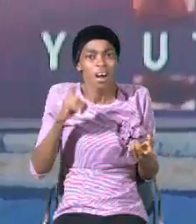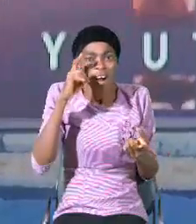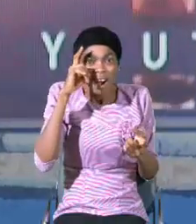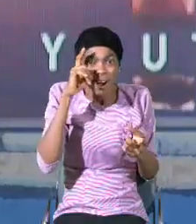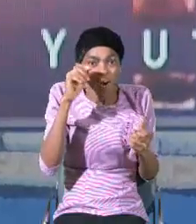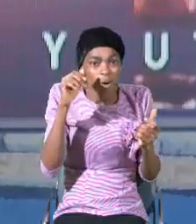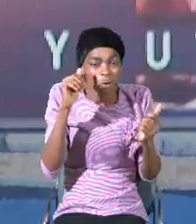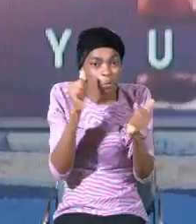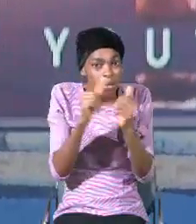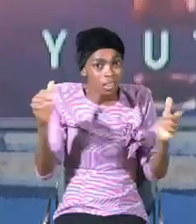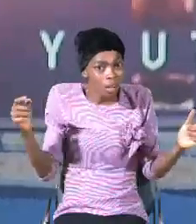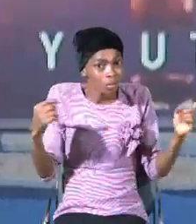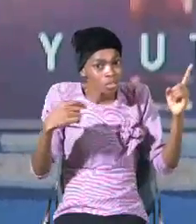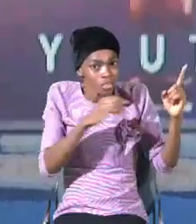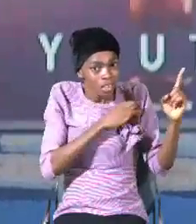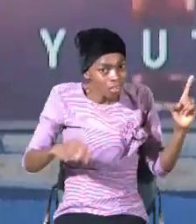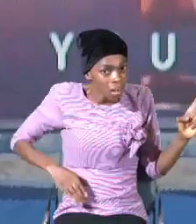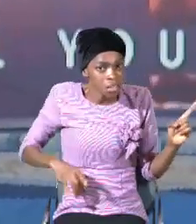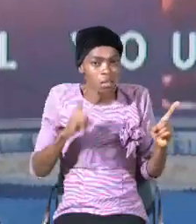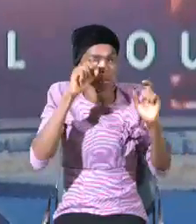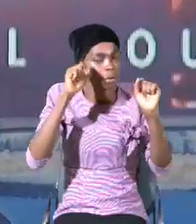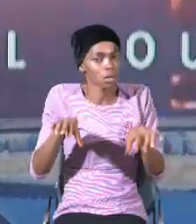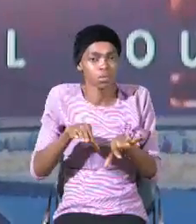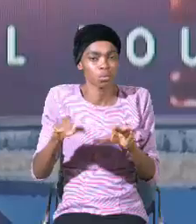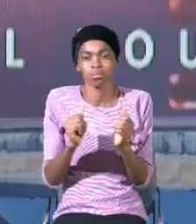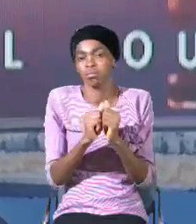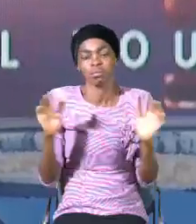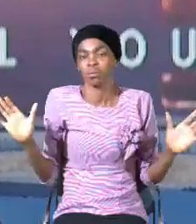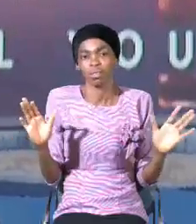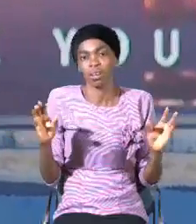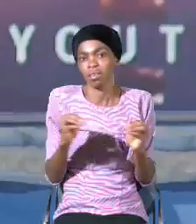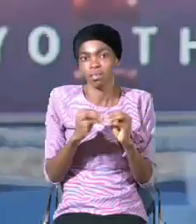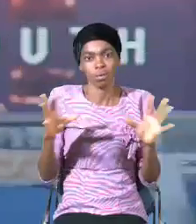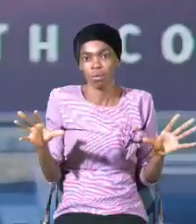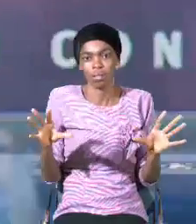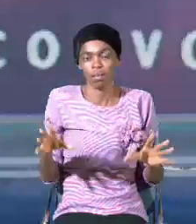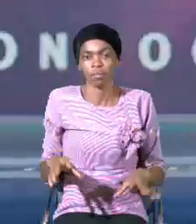you can do nothing. But look at verse 7. In verse 7 it says,